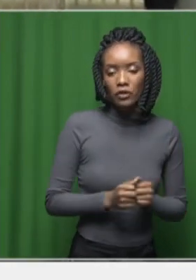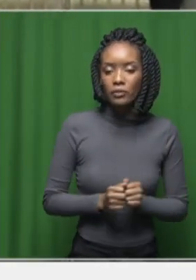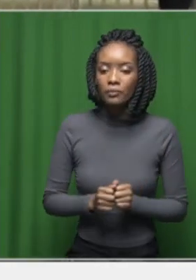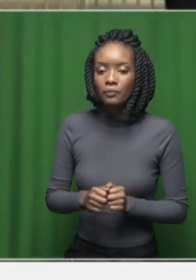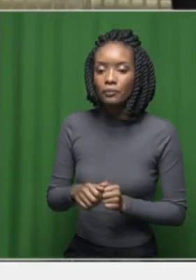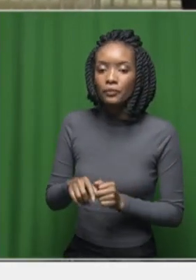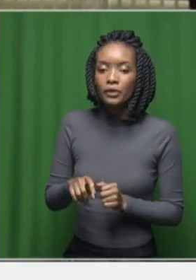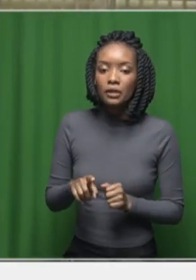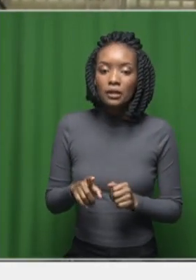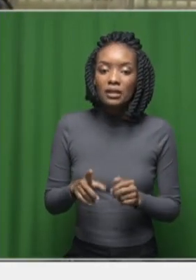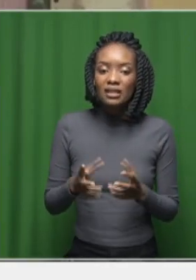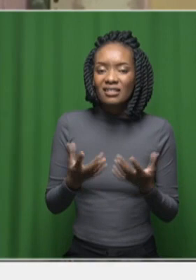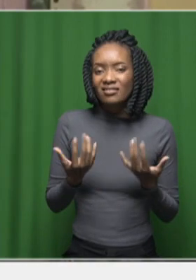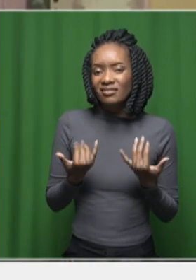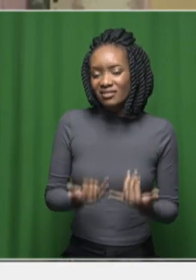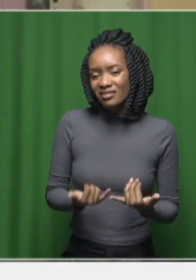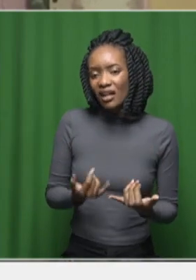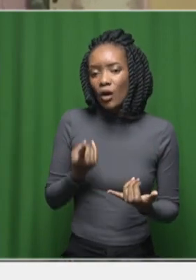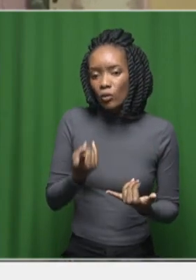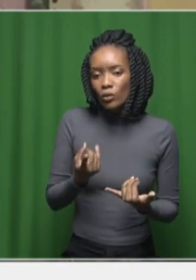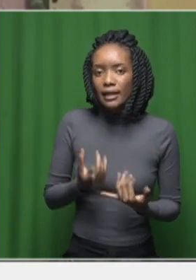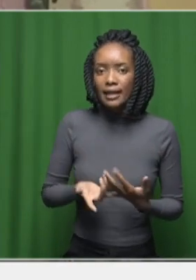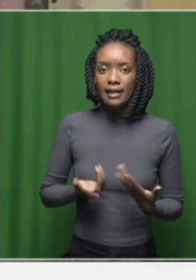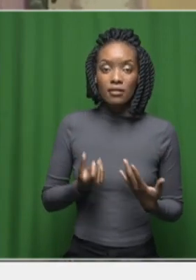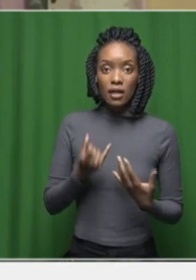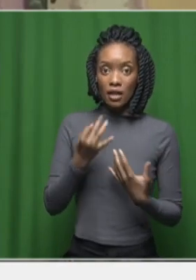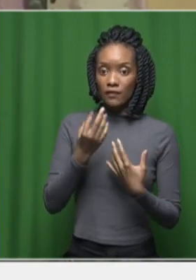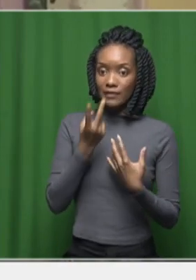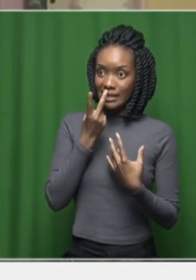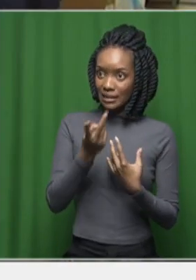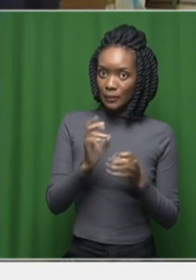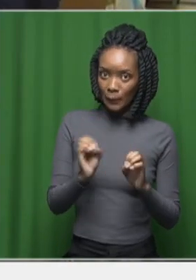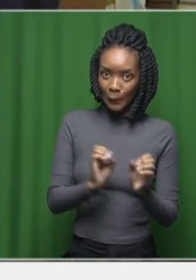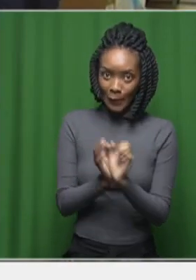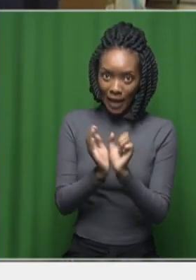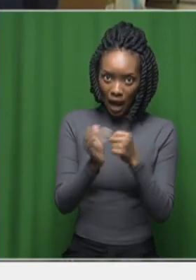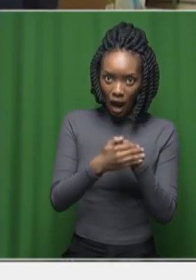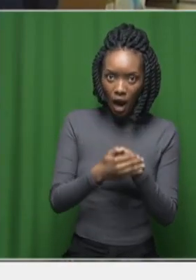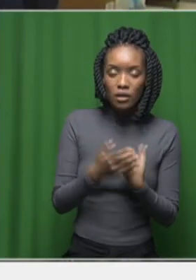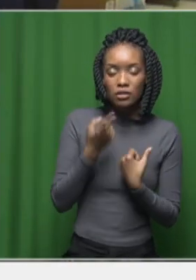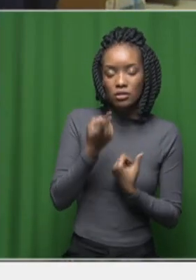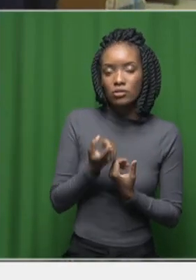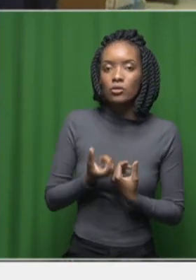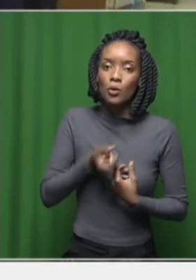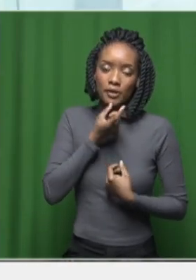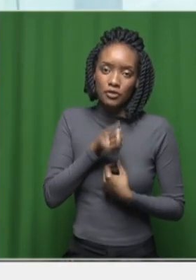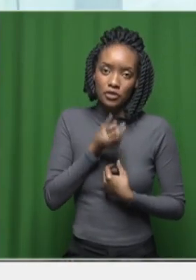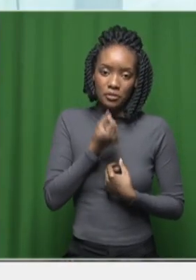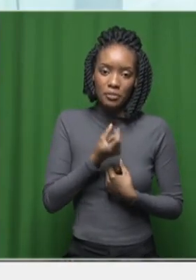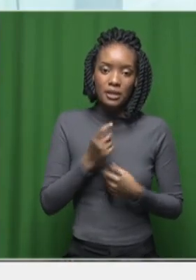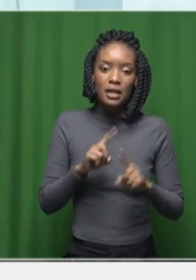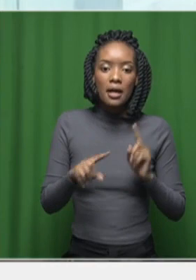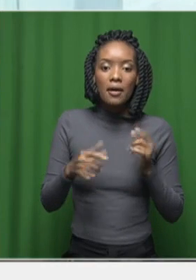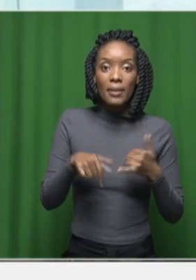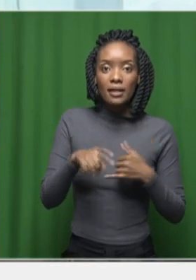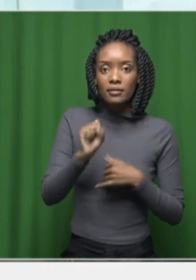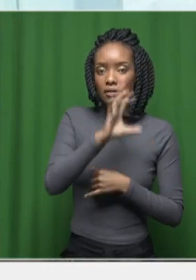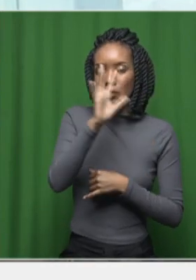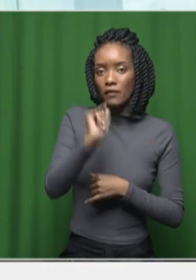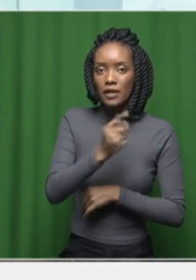be symptomatic treatment. And so, we don't have a vaccine available at the moment in South